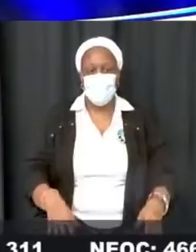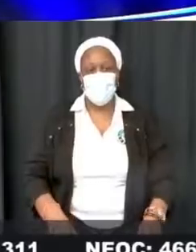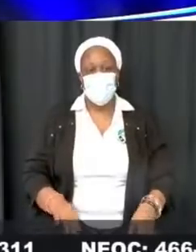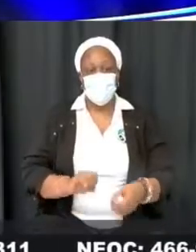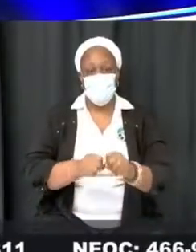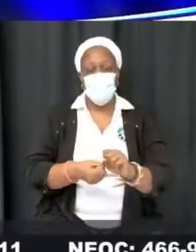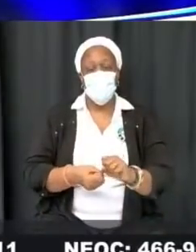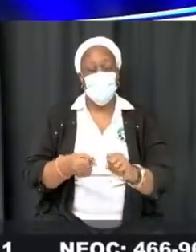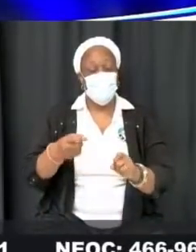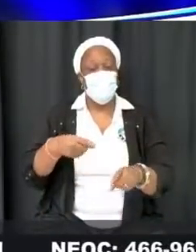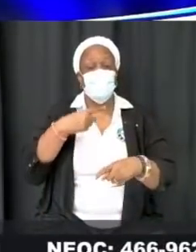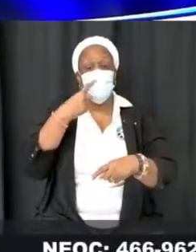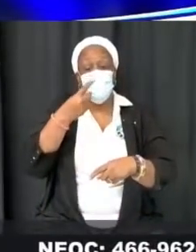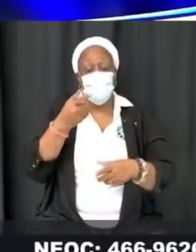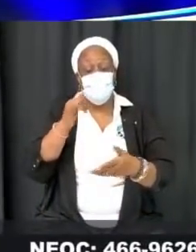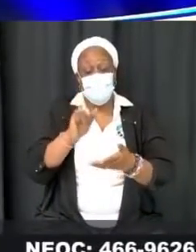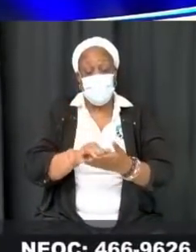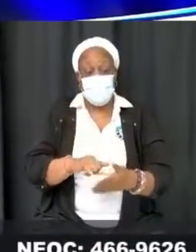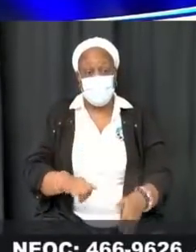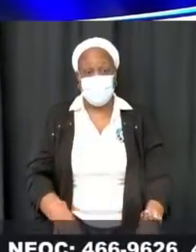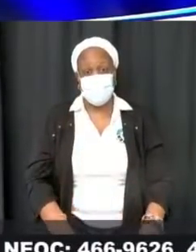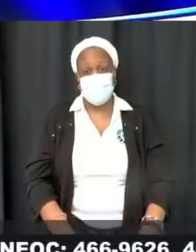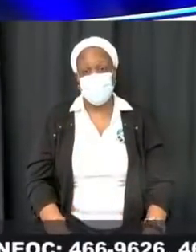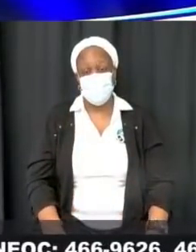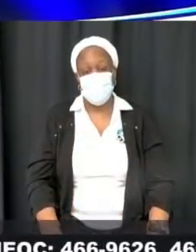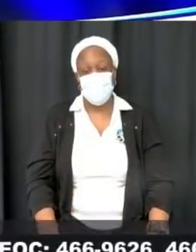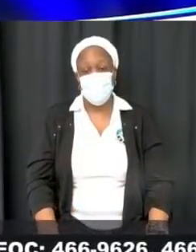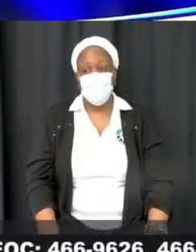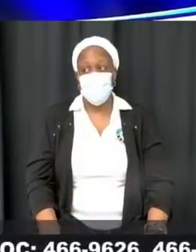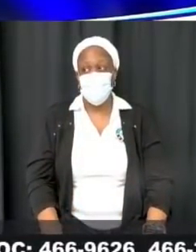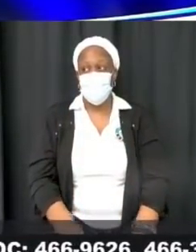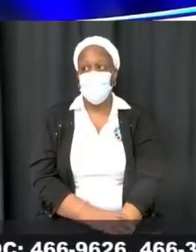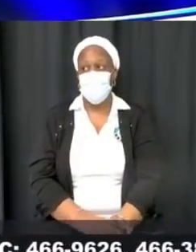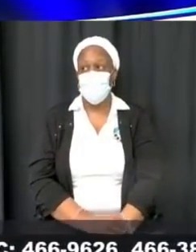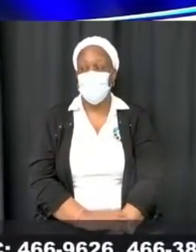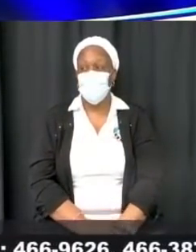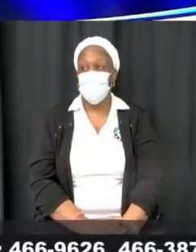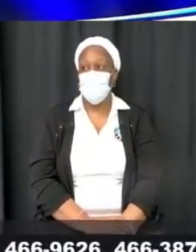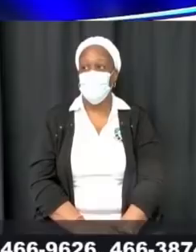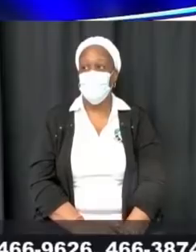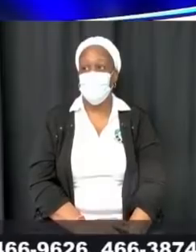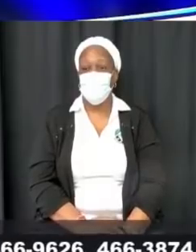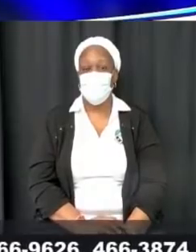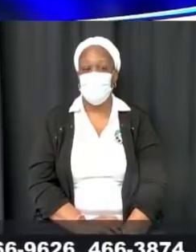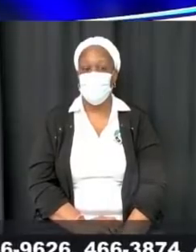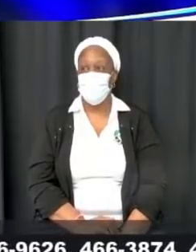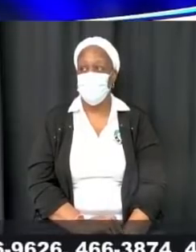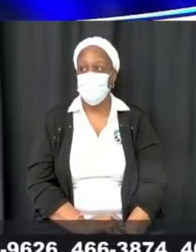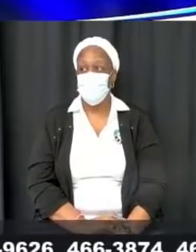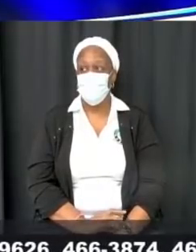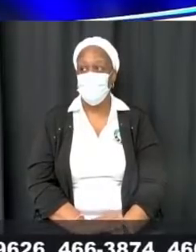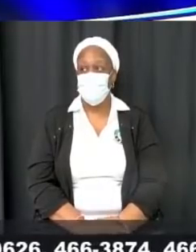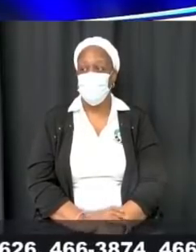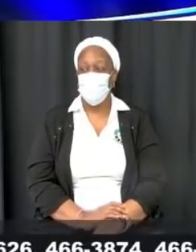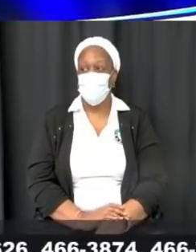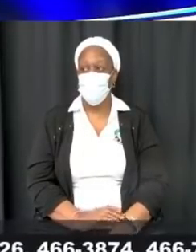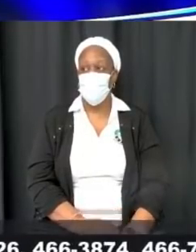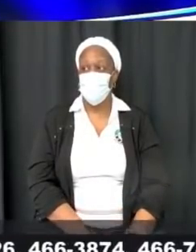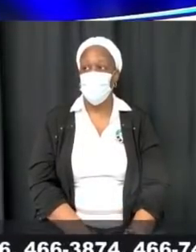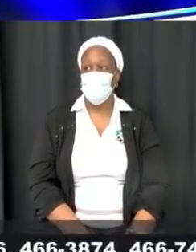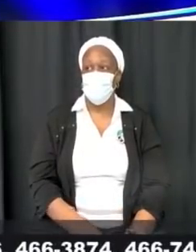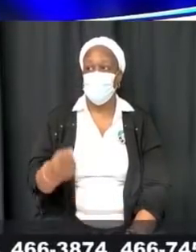Thank you again, Dr. Wilkinson. The next question is also from SKN Newsline. For the return of cruise